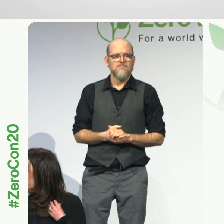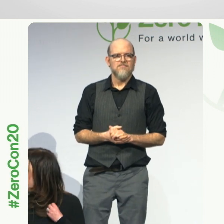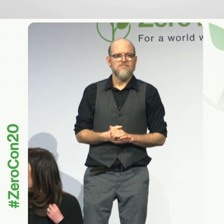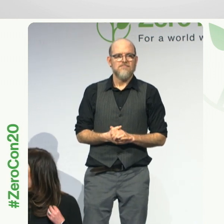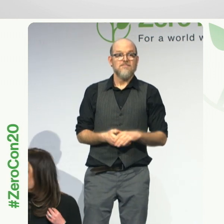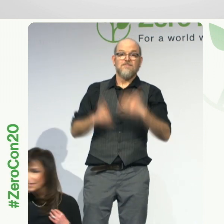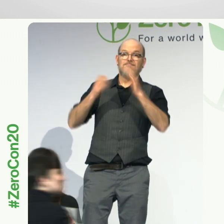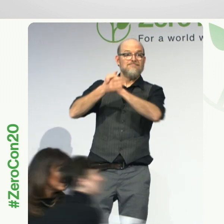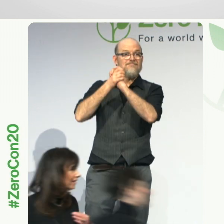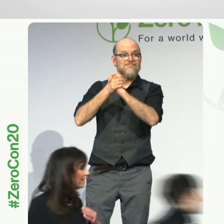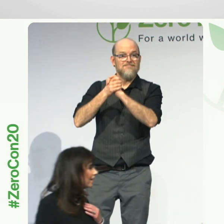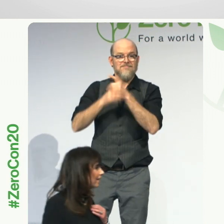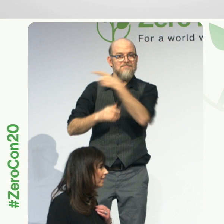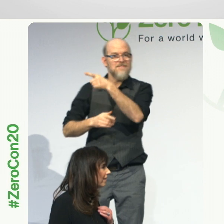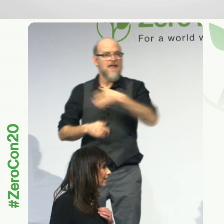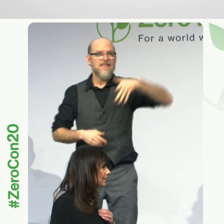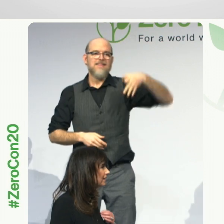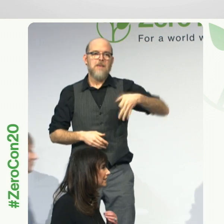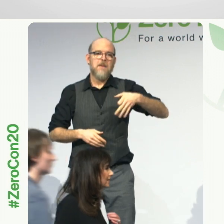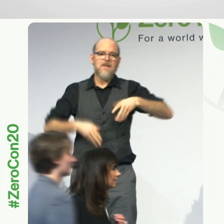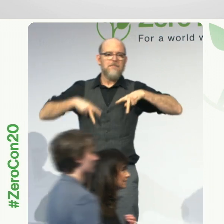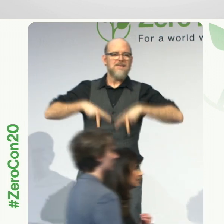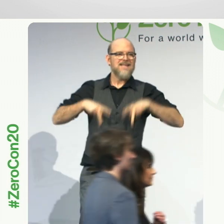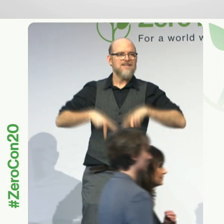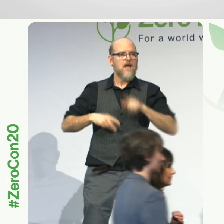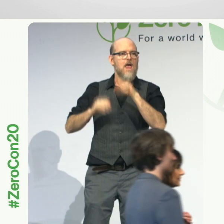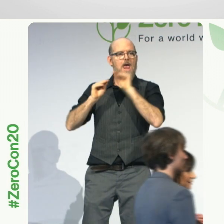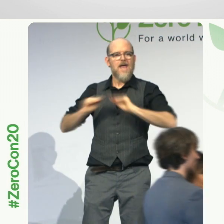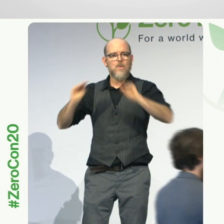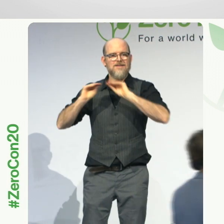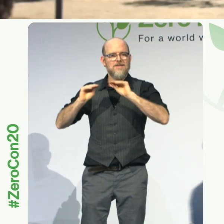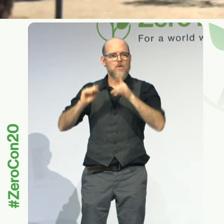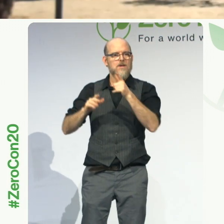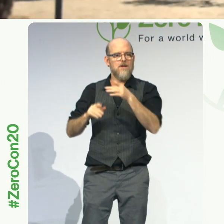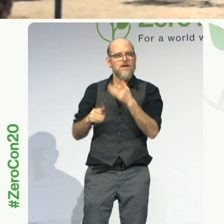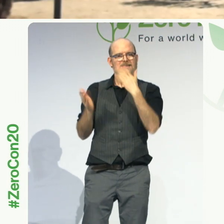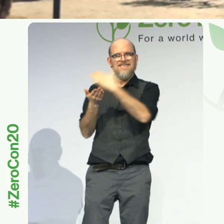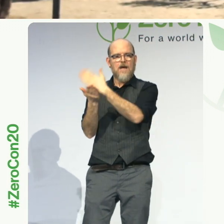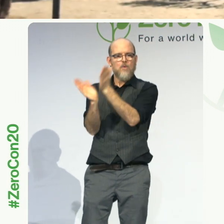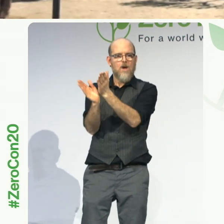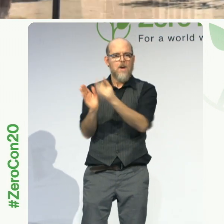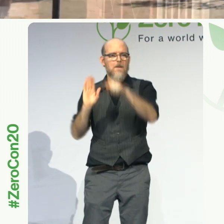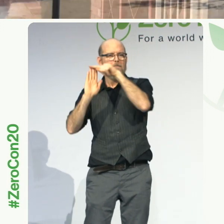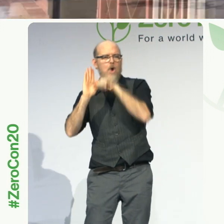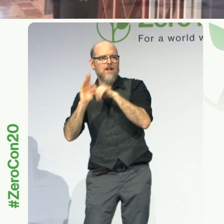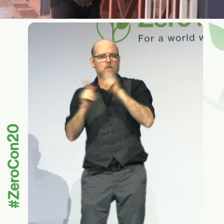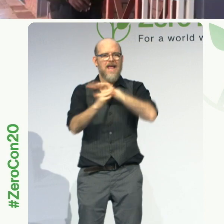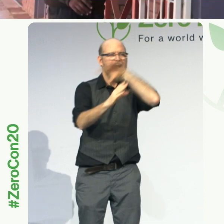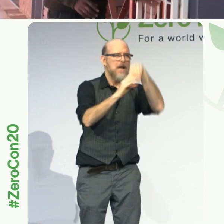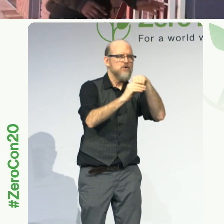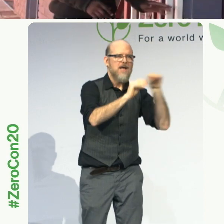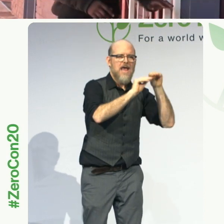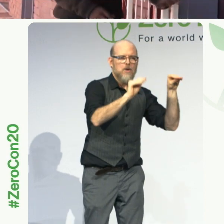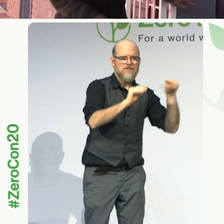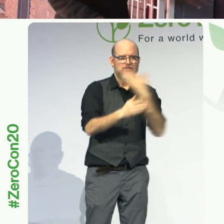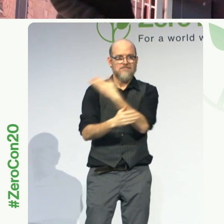Congratulations to the Namibian Ministry of Education's sector policy on inclusive education. The policy is mandatory for